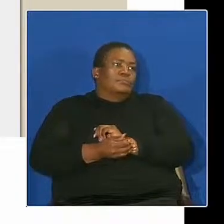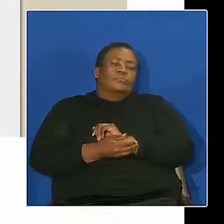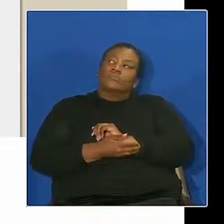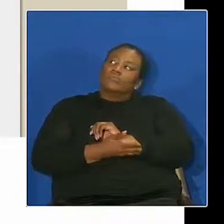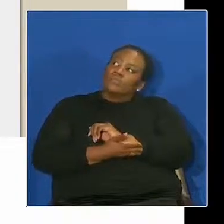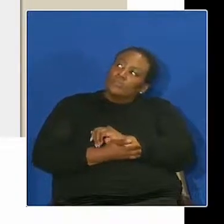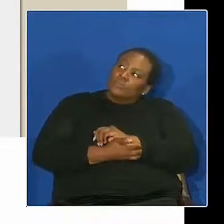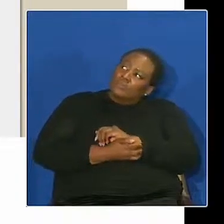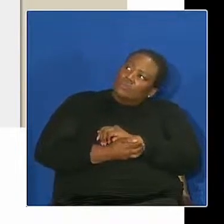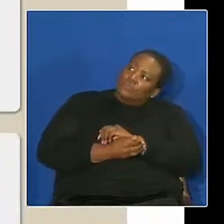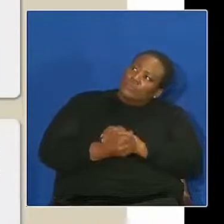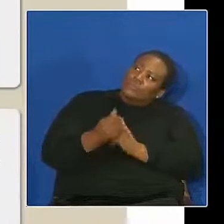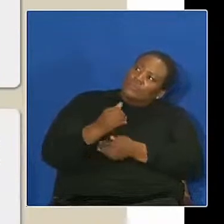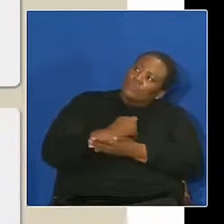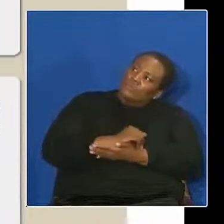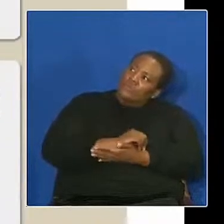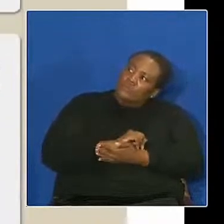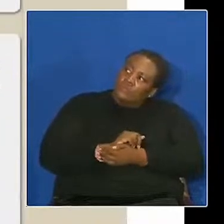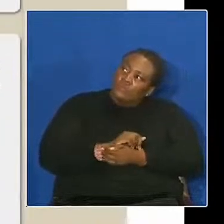Then on the 19th